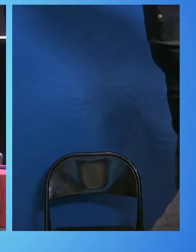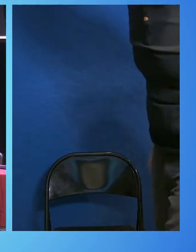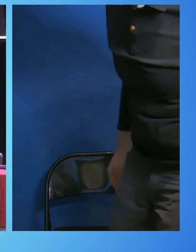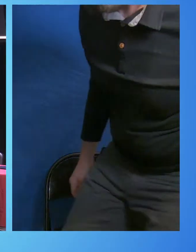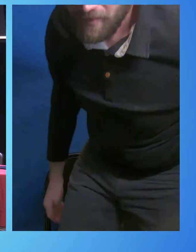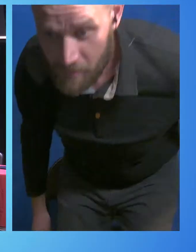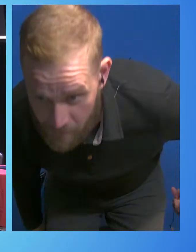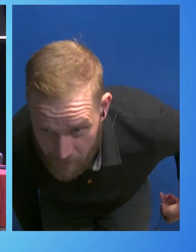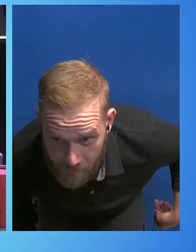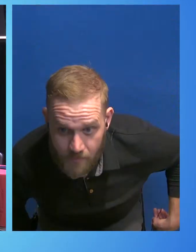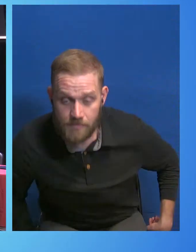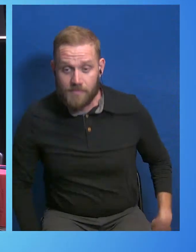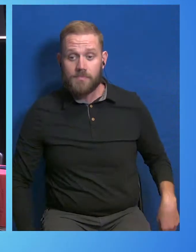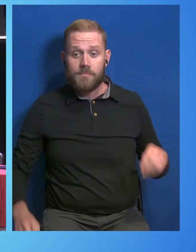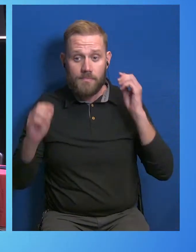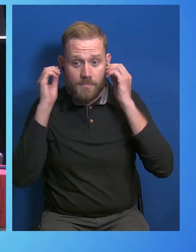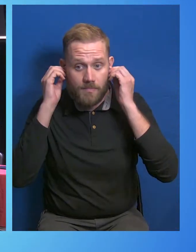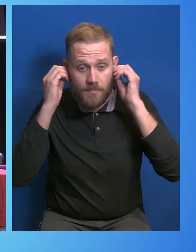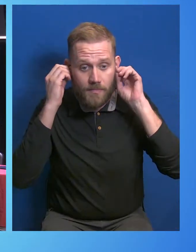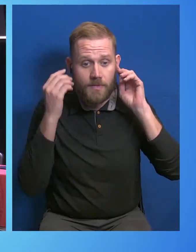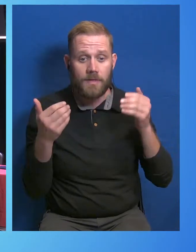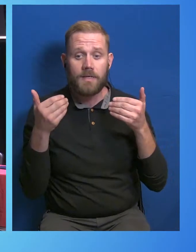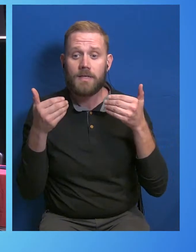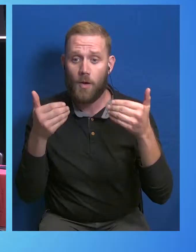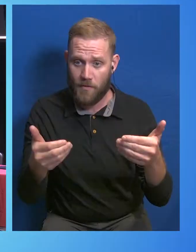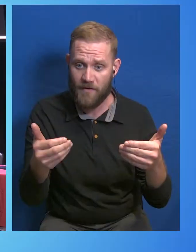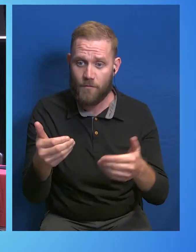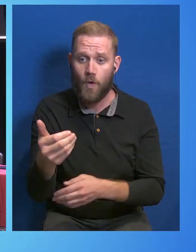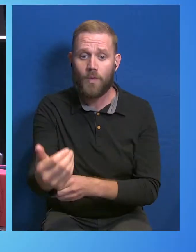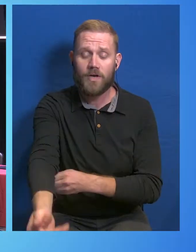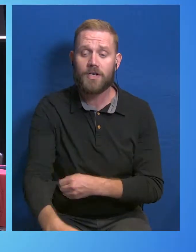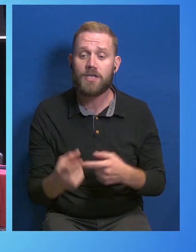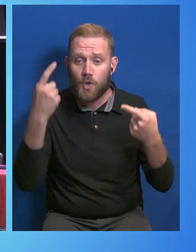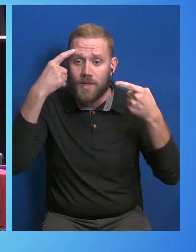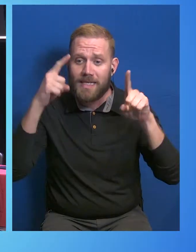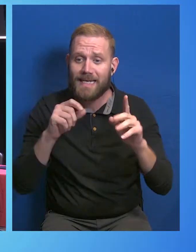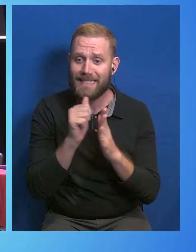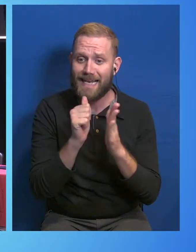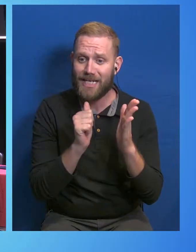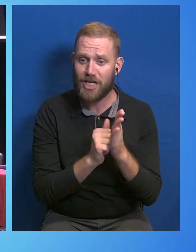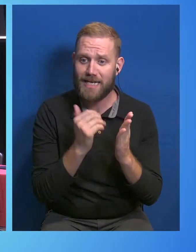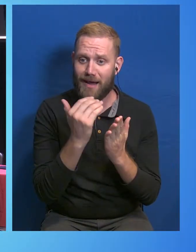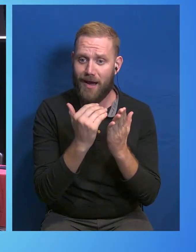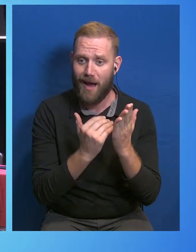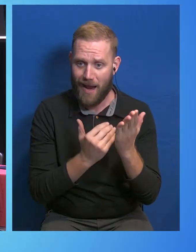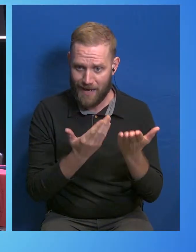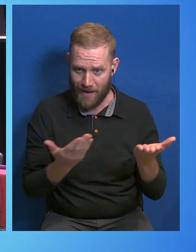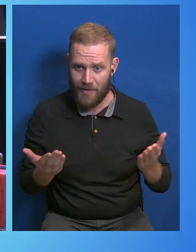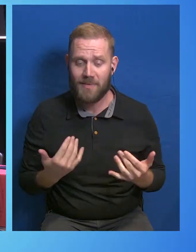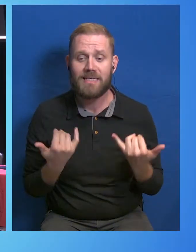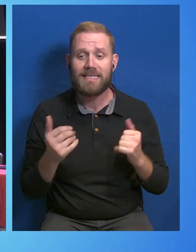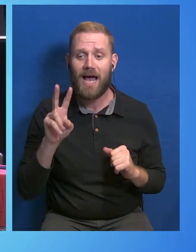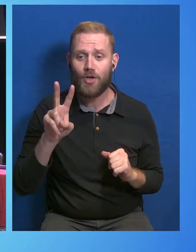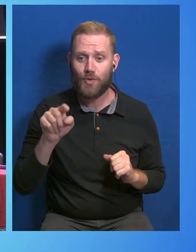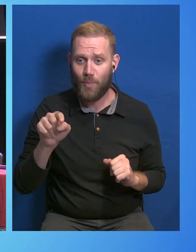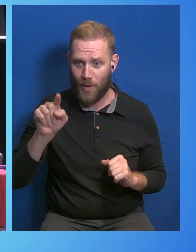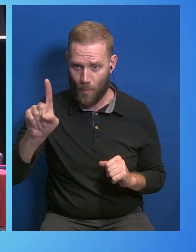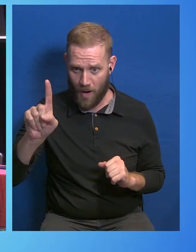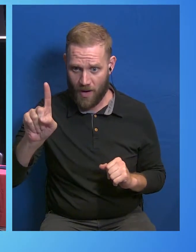Okay, moving forward, we are going to move forward to consent agenda items, and we're at